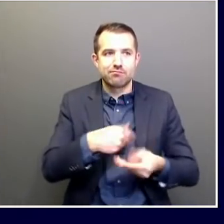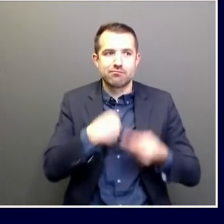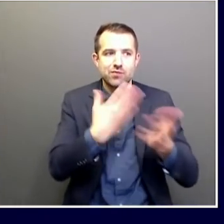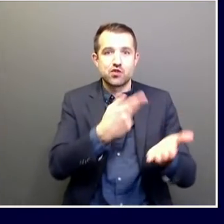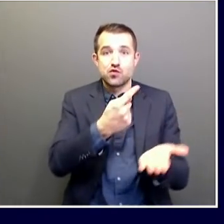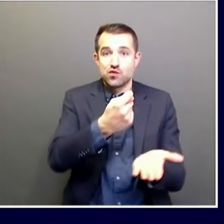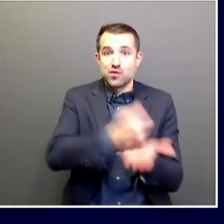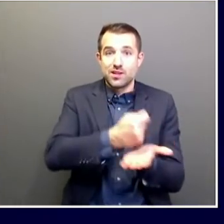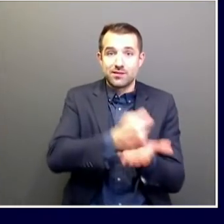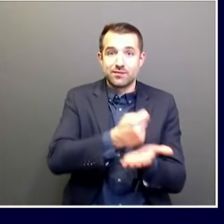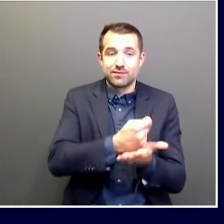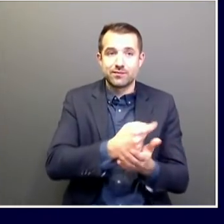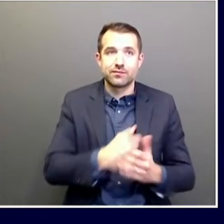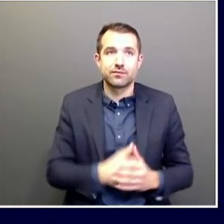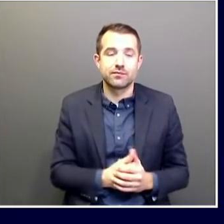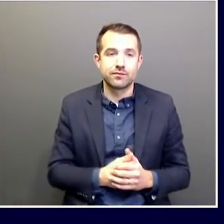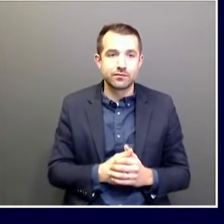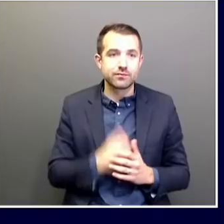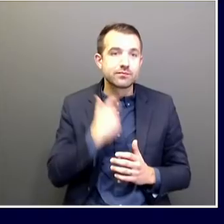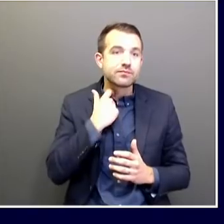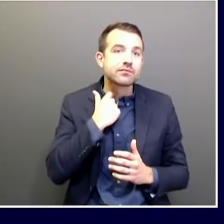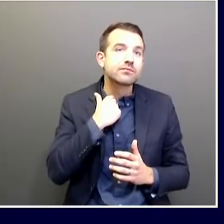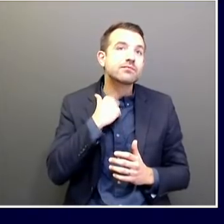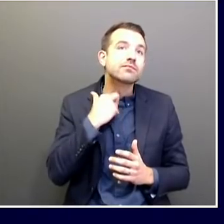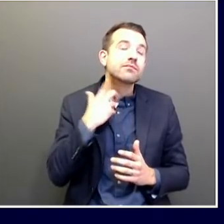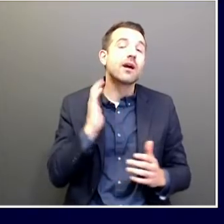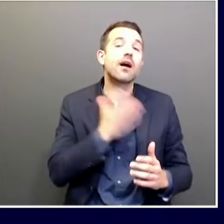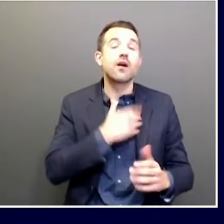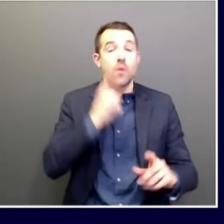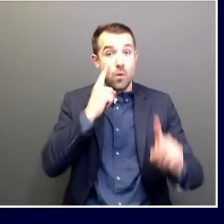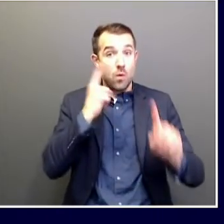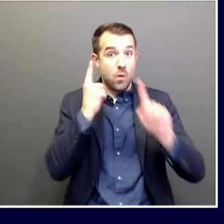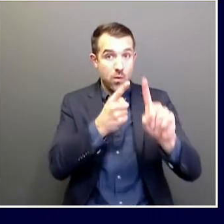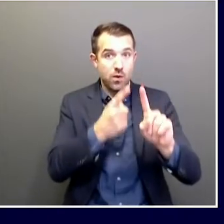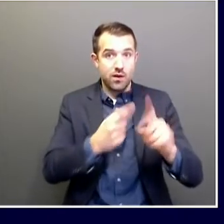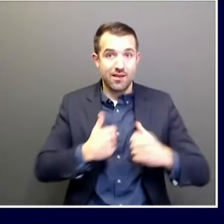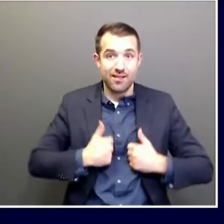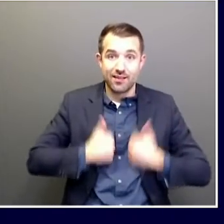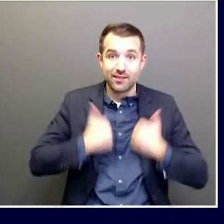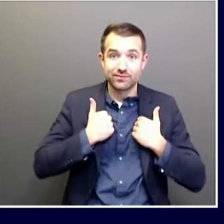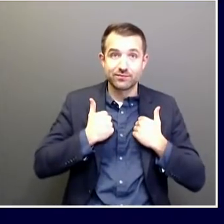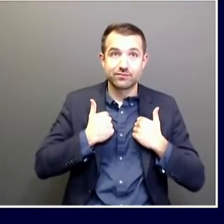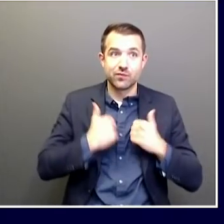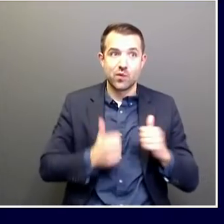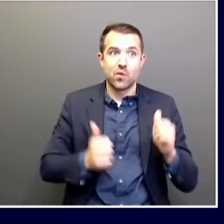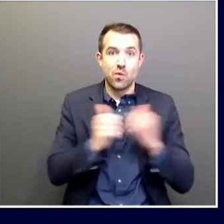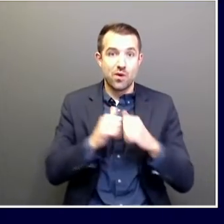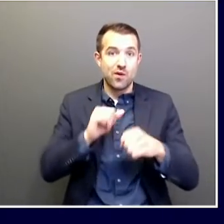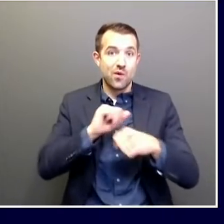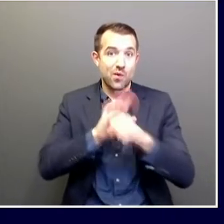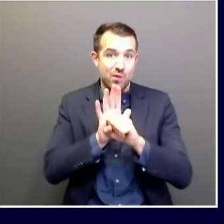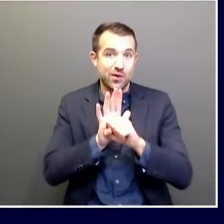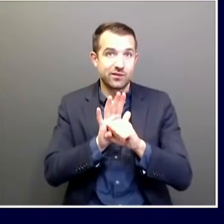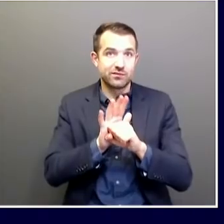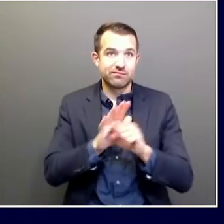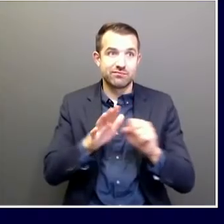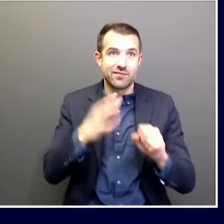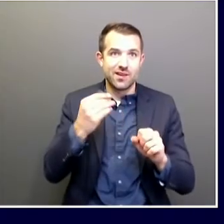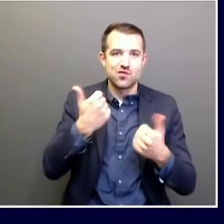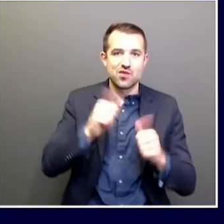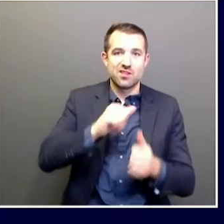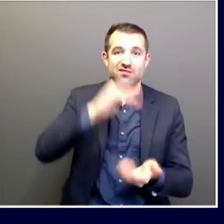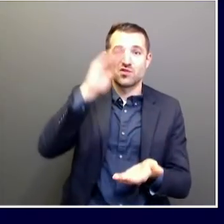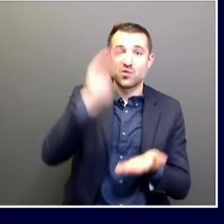be, in general, to coexist with COVID-19. Will there be subsequent surges? There may be, in the same way we deal